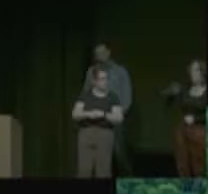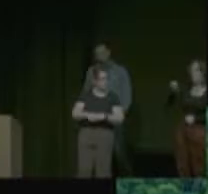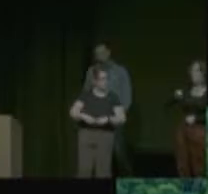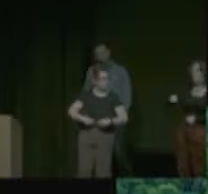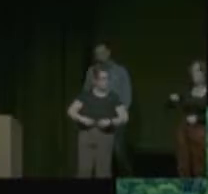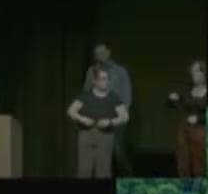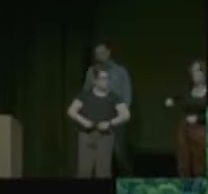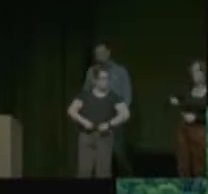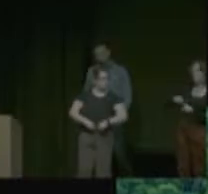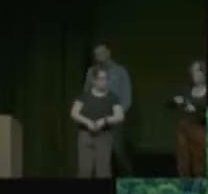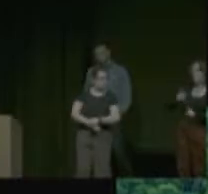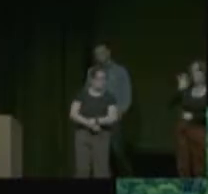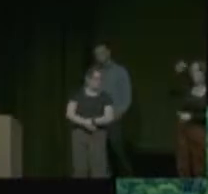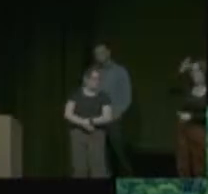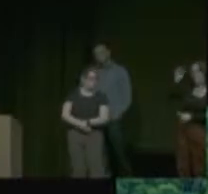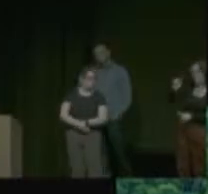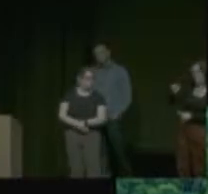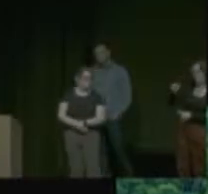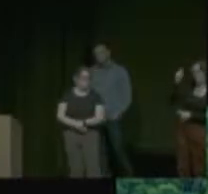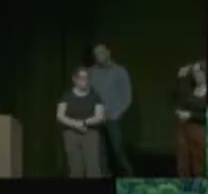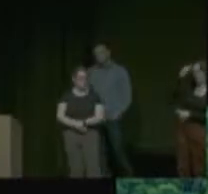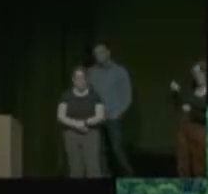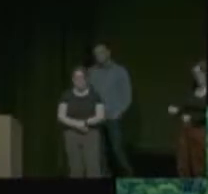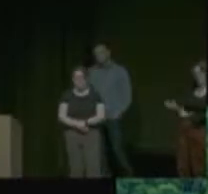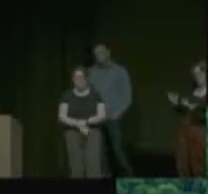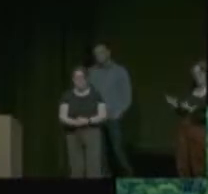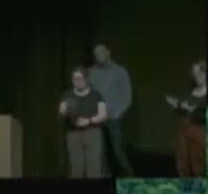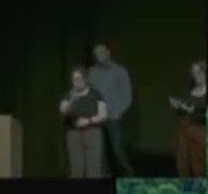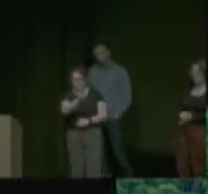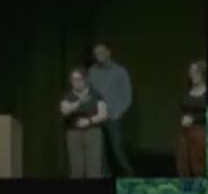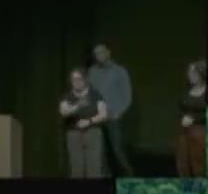by the federal government? It's about